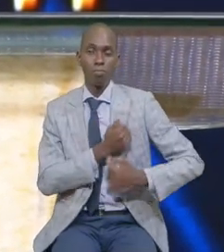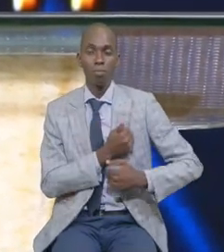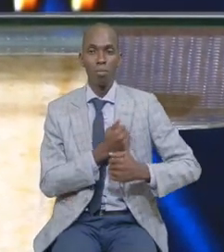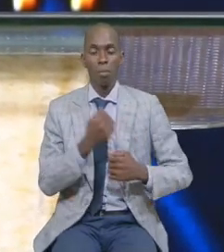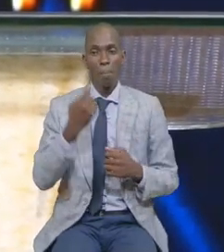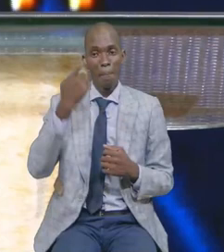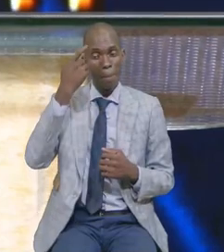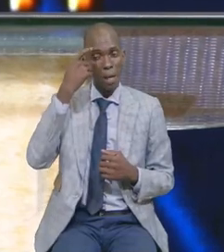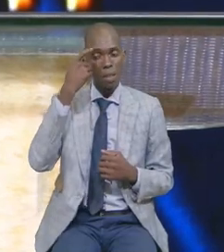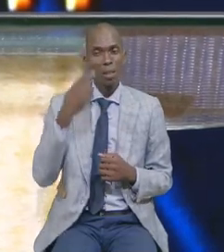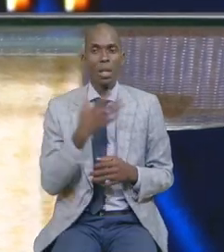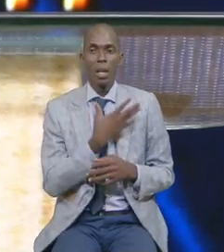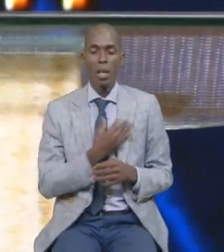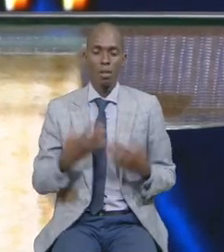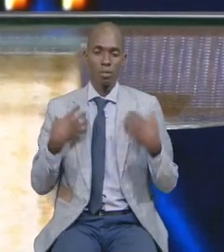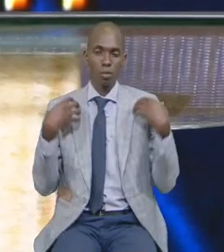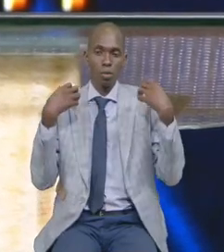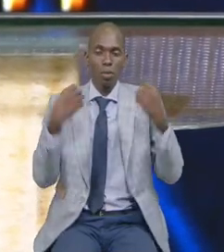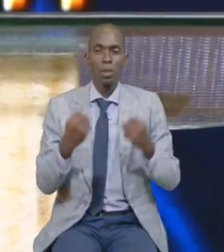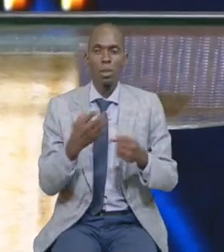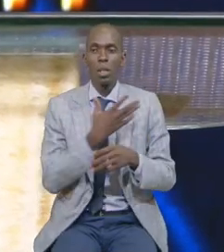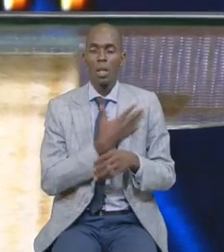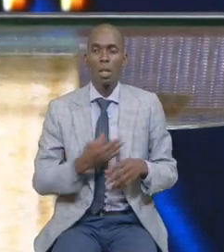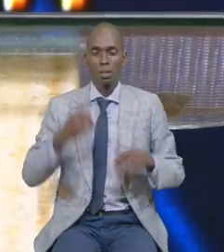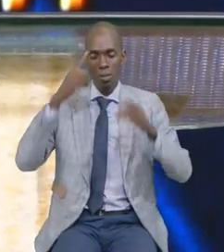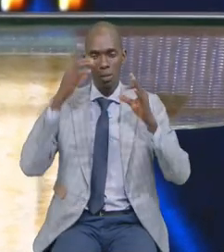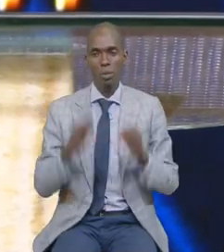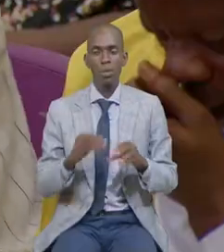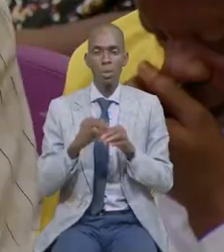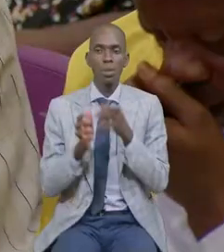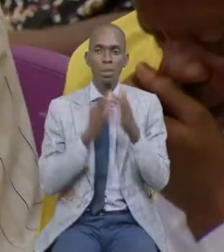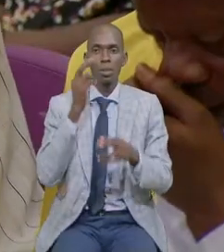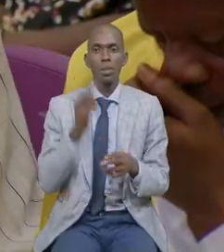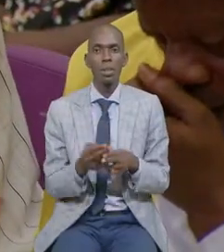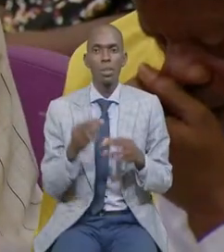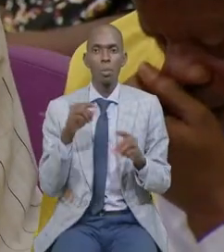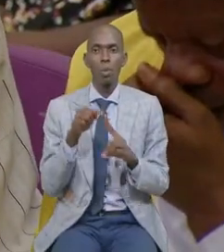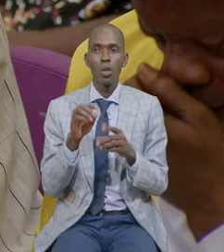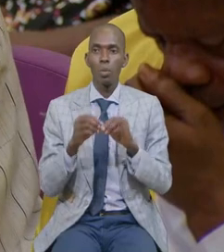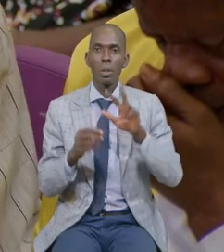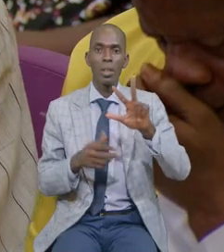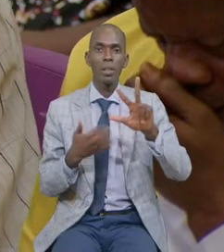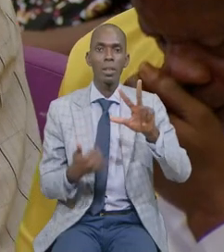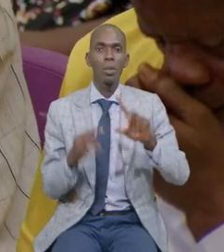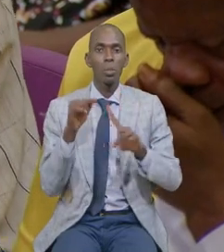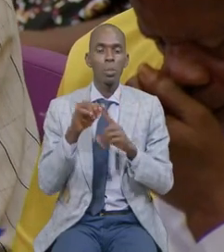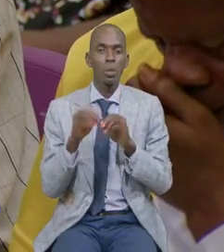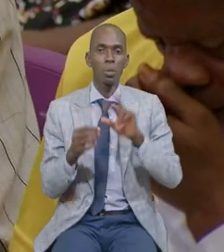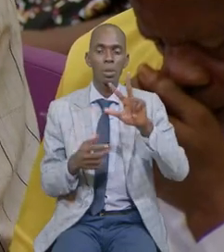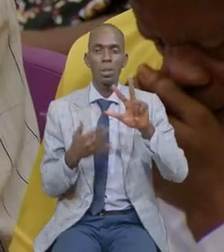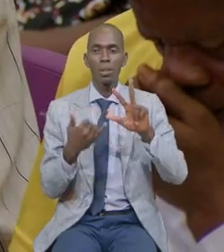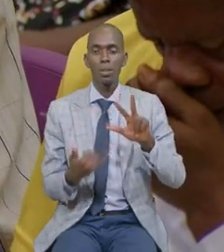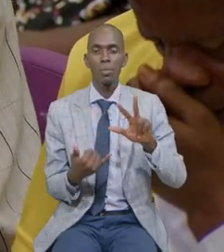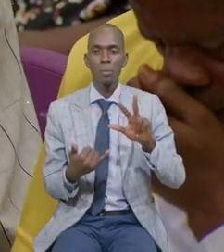and determination, diligence, in Jesus' name. We're coming to point number three now. Point number